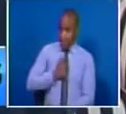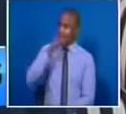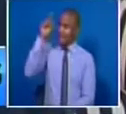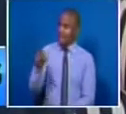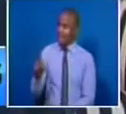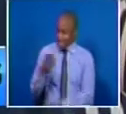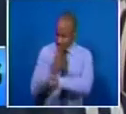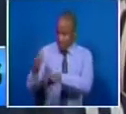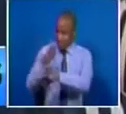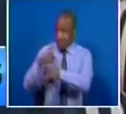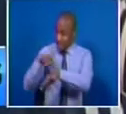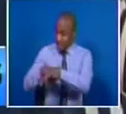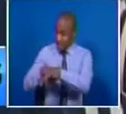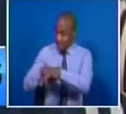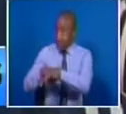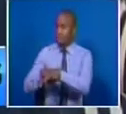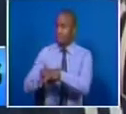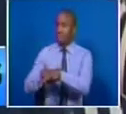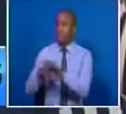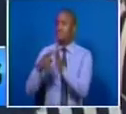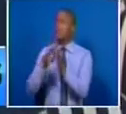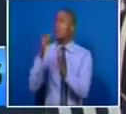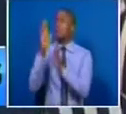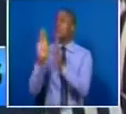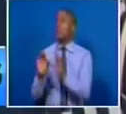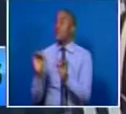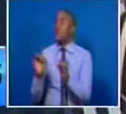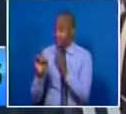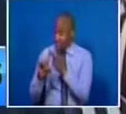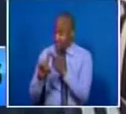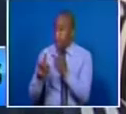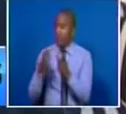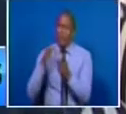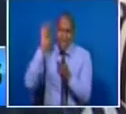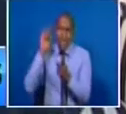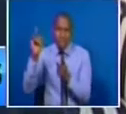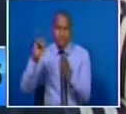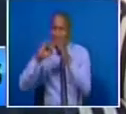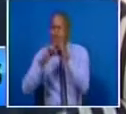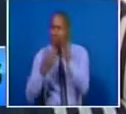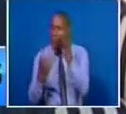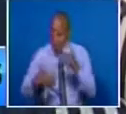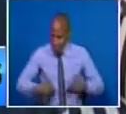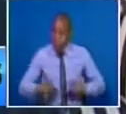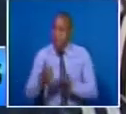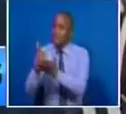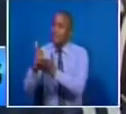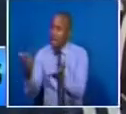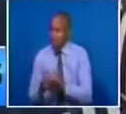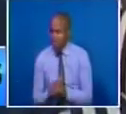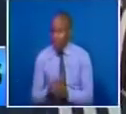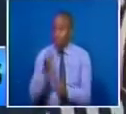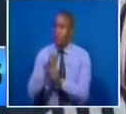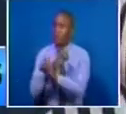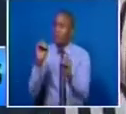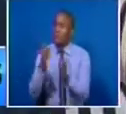wasting their time and resources and for showing them that they don't matter. And then I would love to hear what they have in store for young people, especially in regards to job